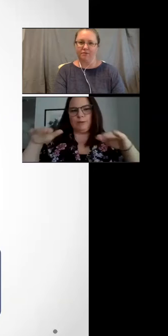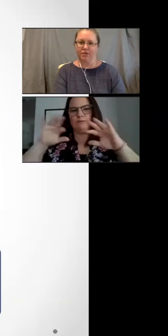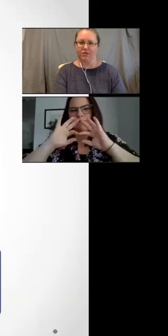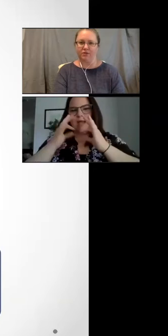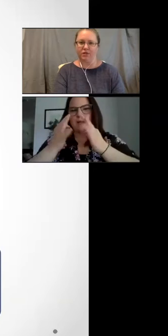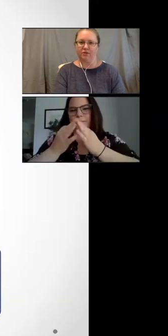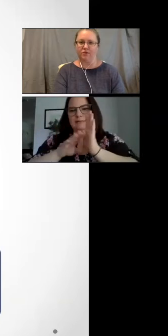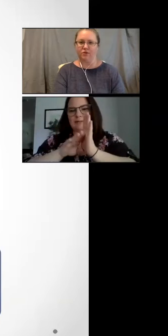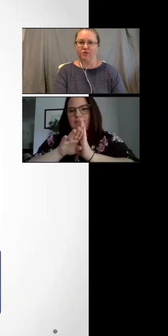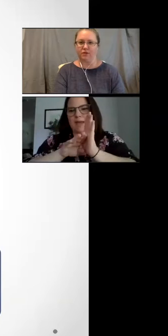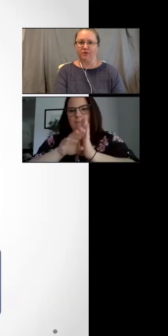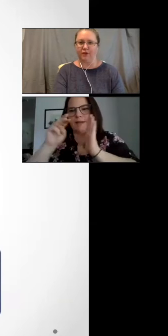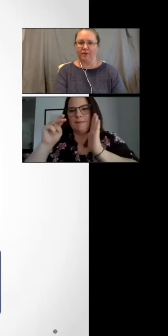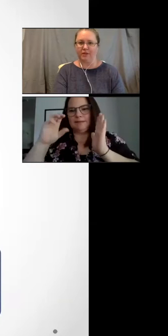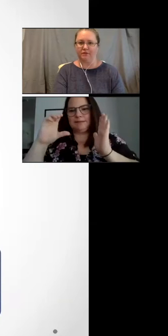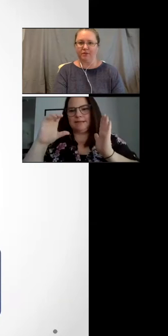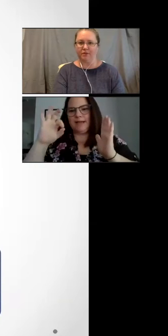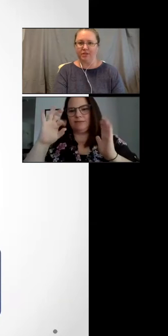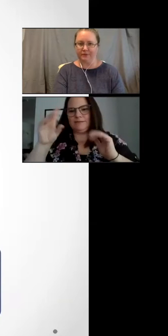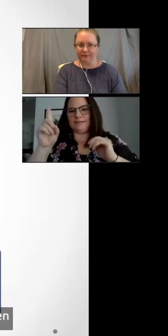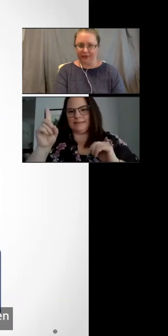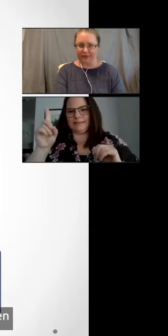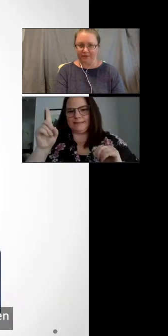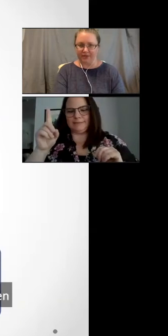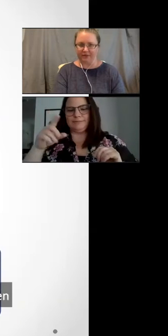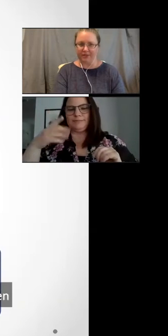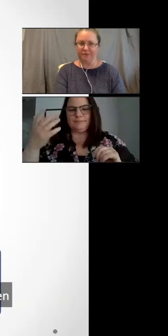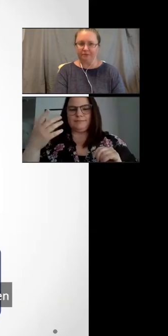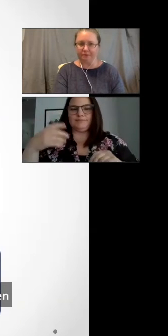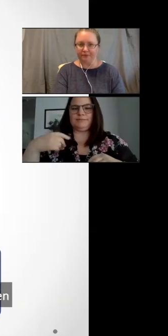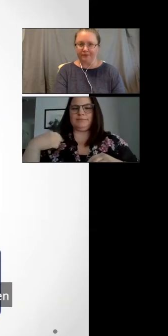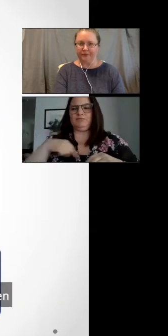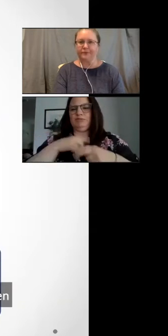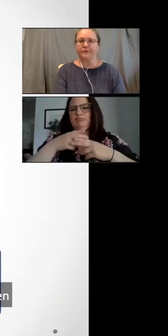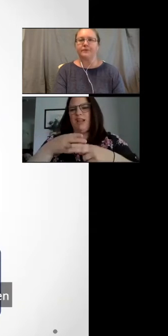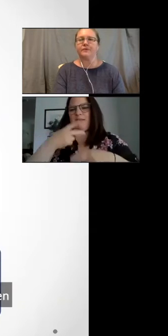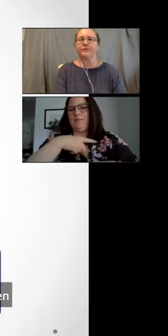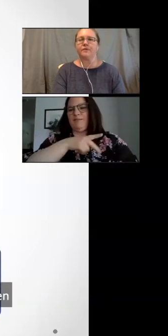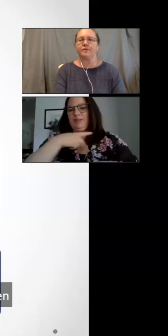under the Ministry of Children and Family Development, MCFD.